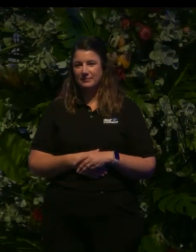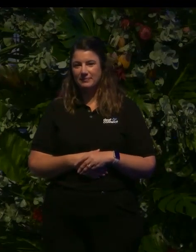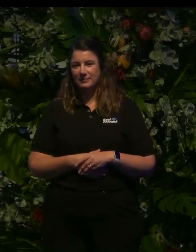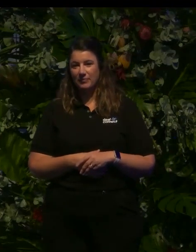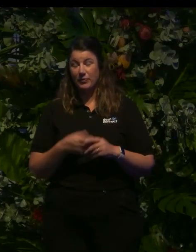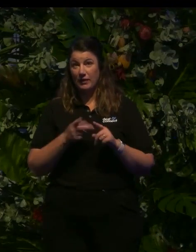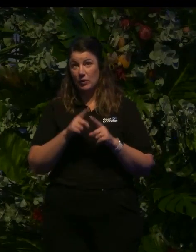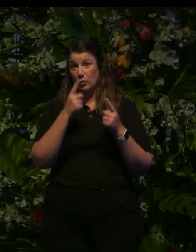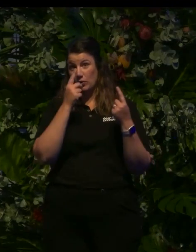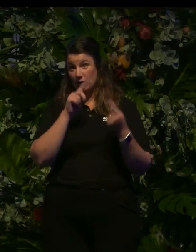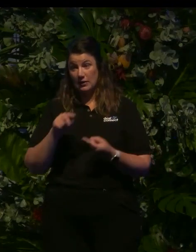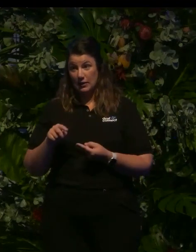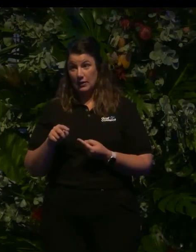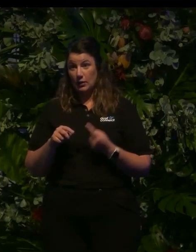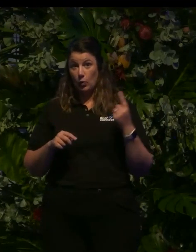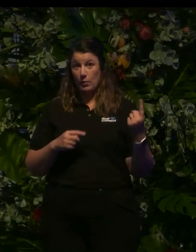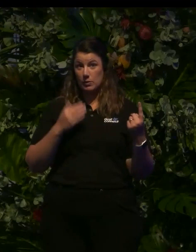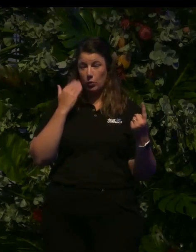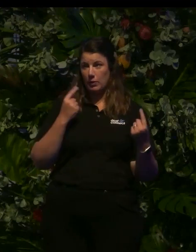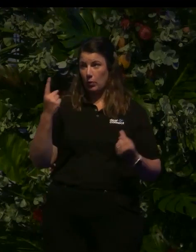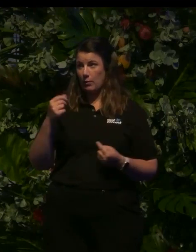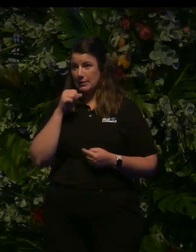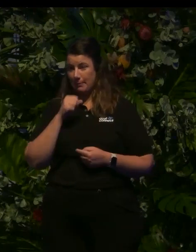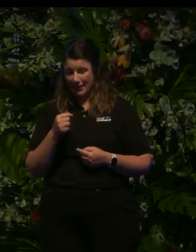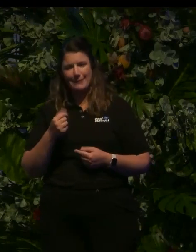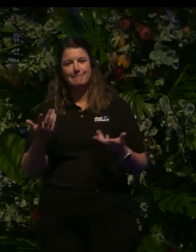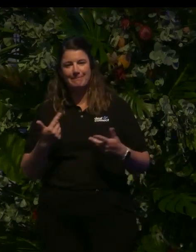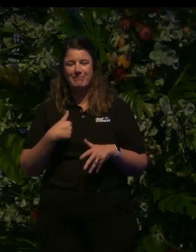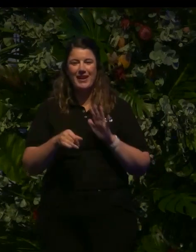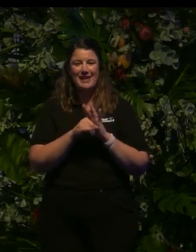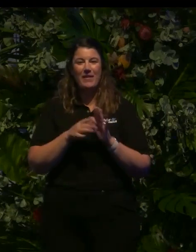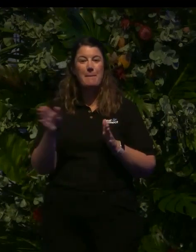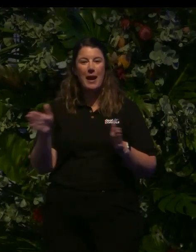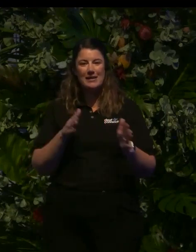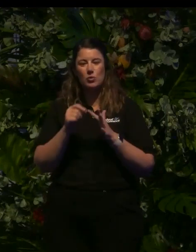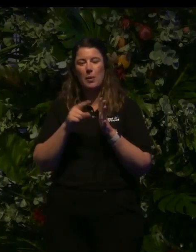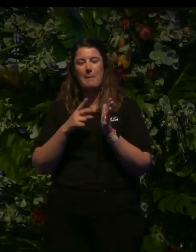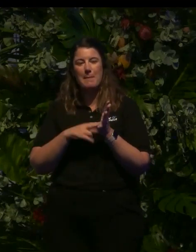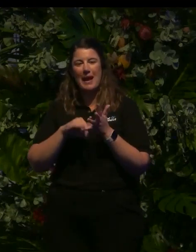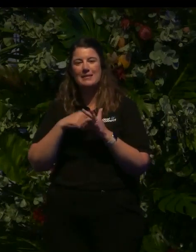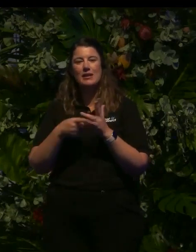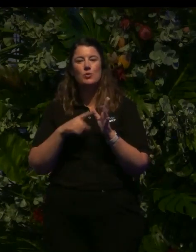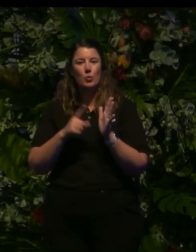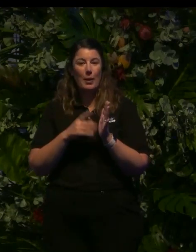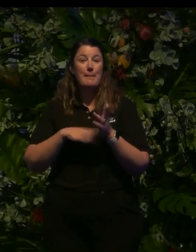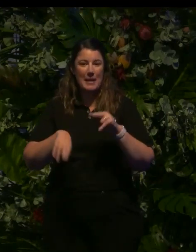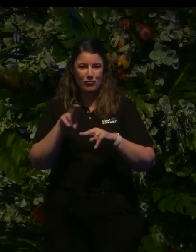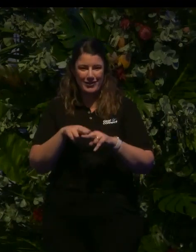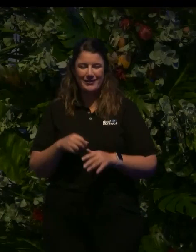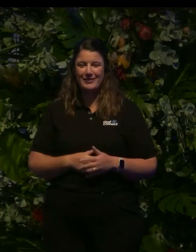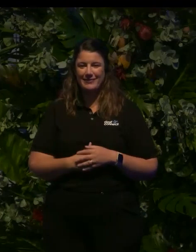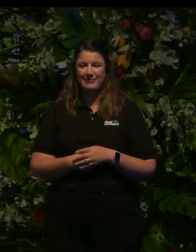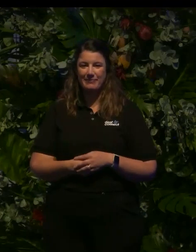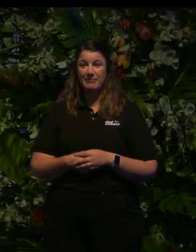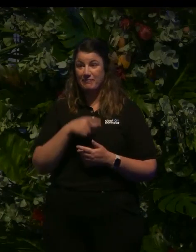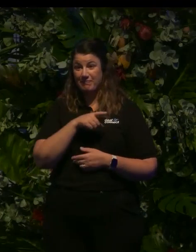If you sort of calculated there that one was a woman and one was a man, I identify as bisexual, pansexual parent. And